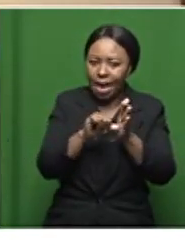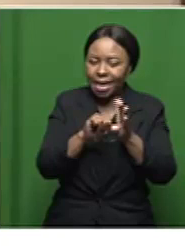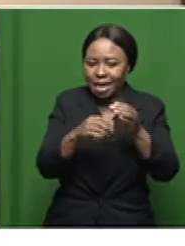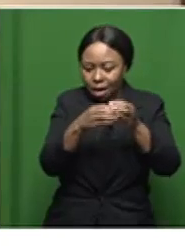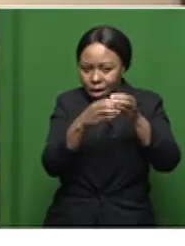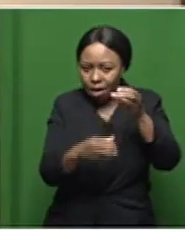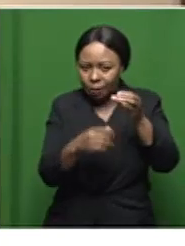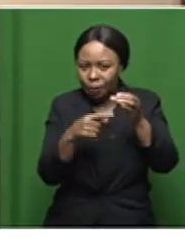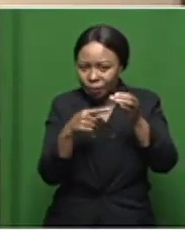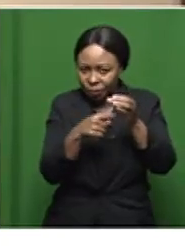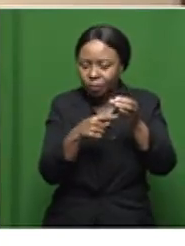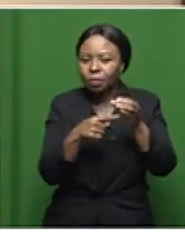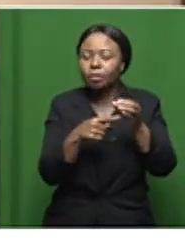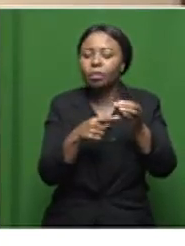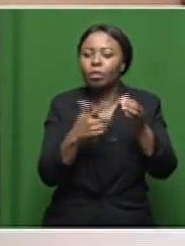the